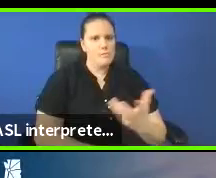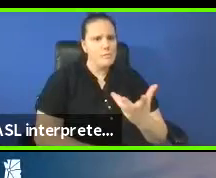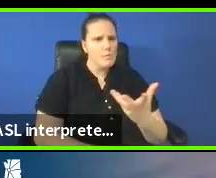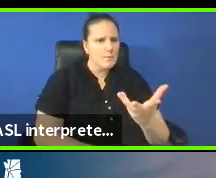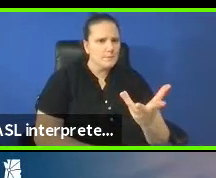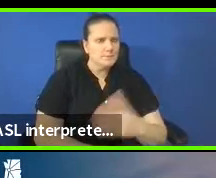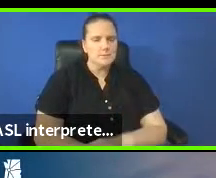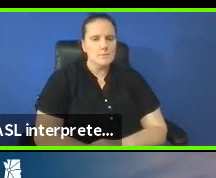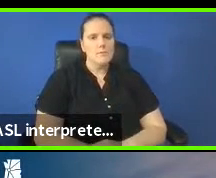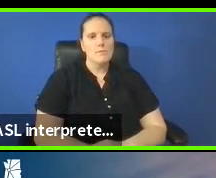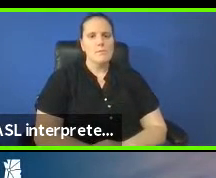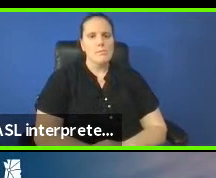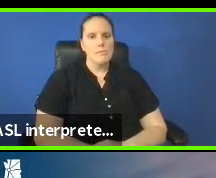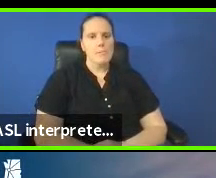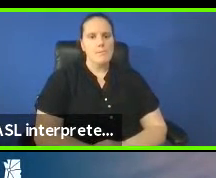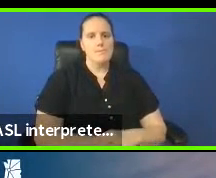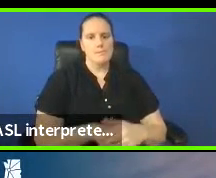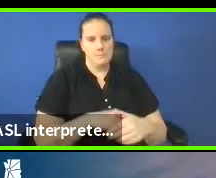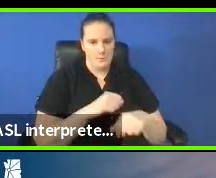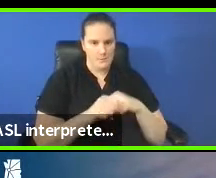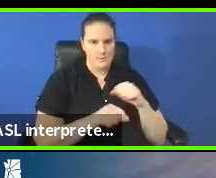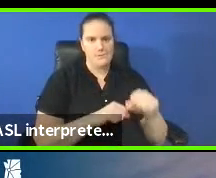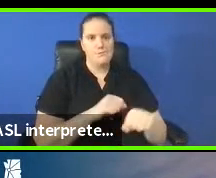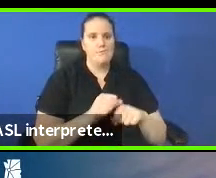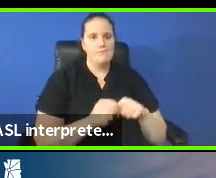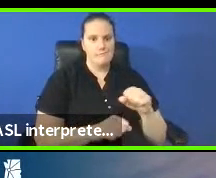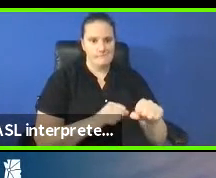Stephen? Bike,